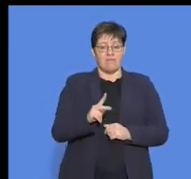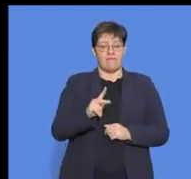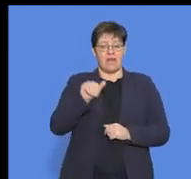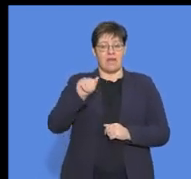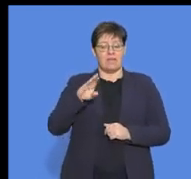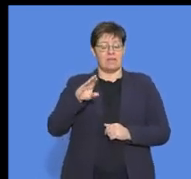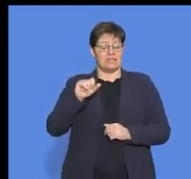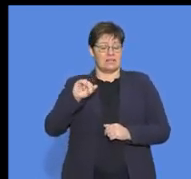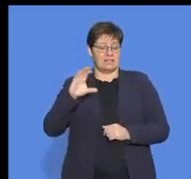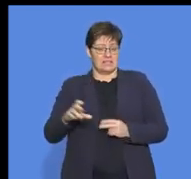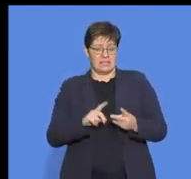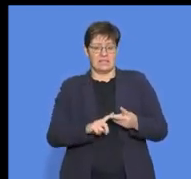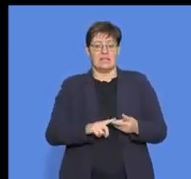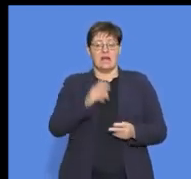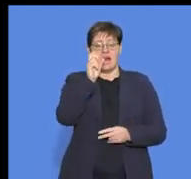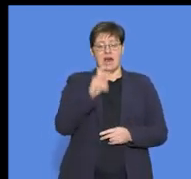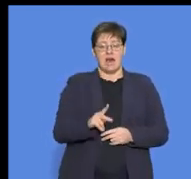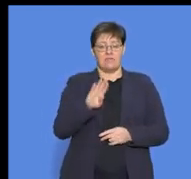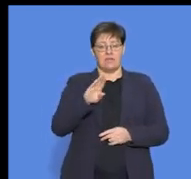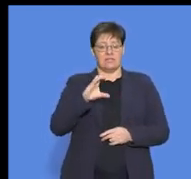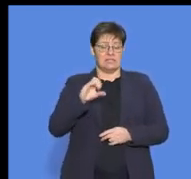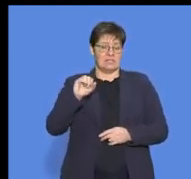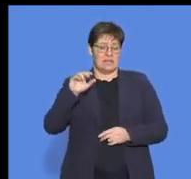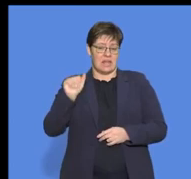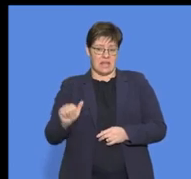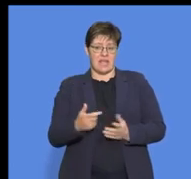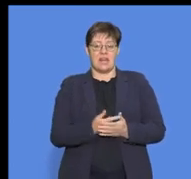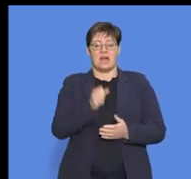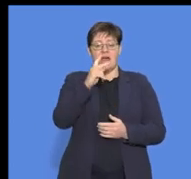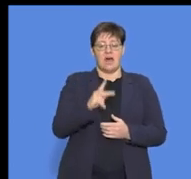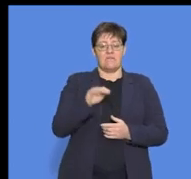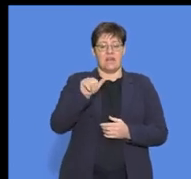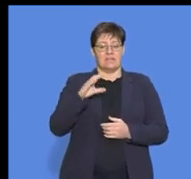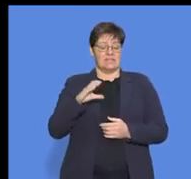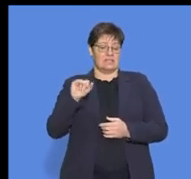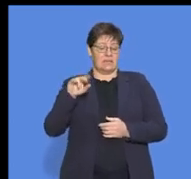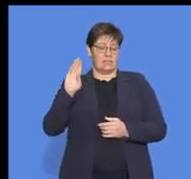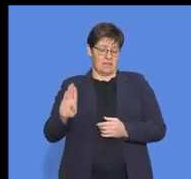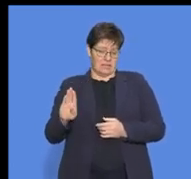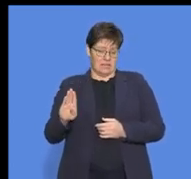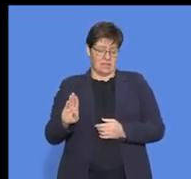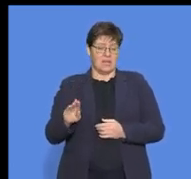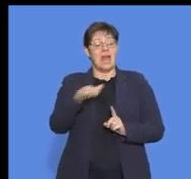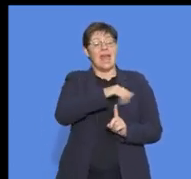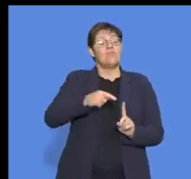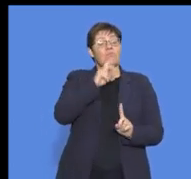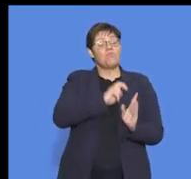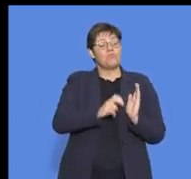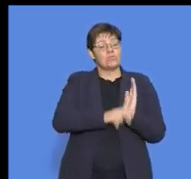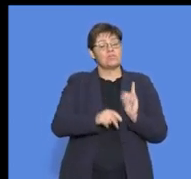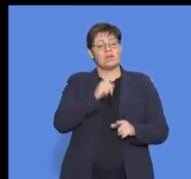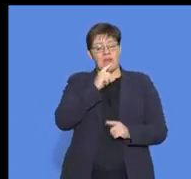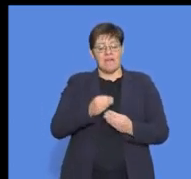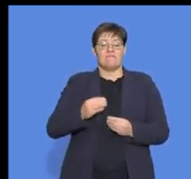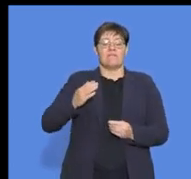AB sine C, half BC sine A, and half AC sine B. And you use the area rule when you